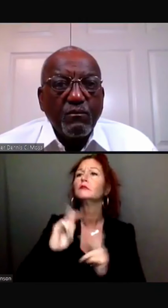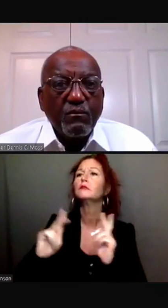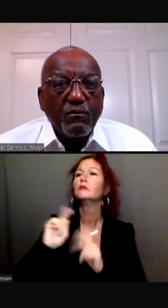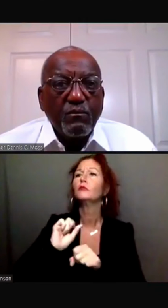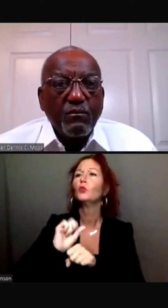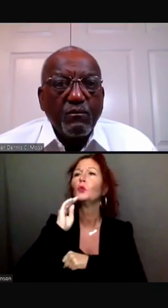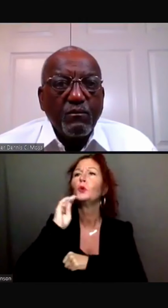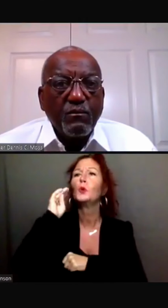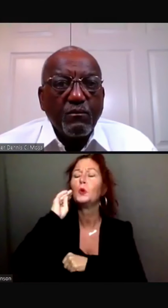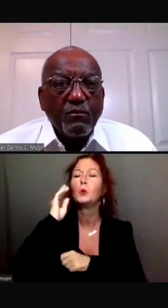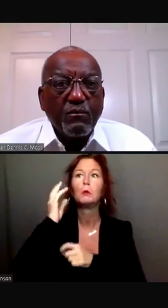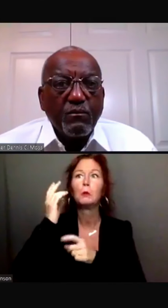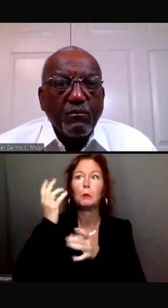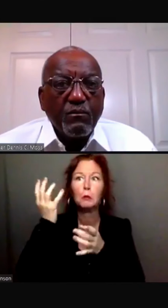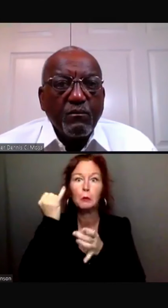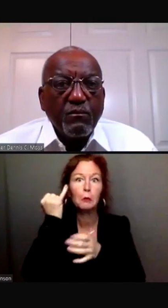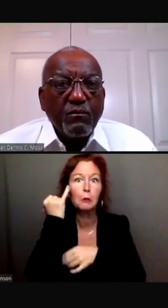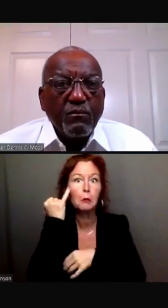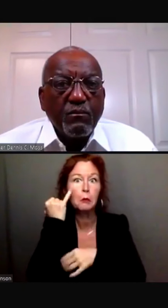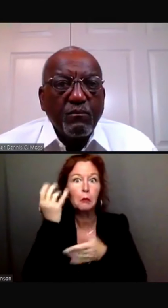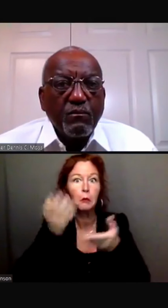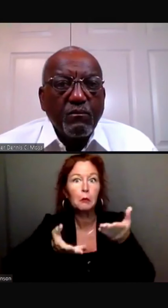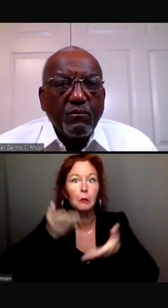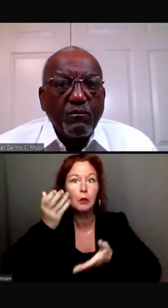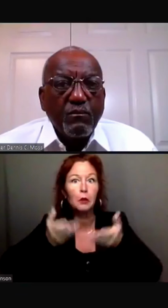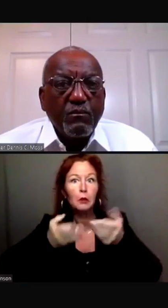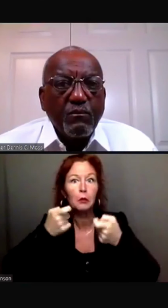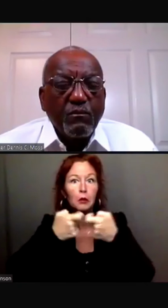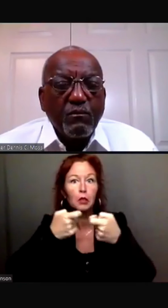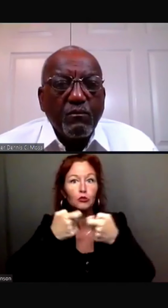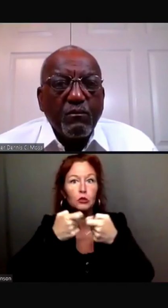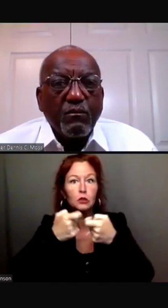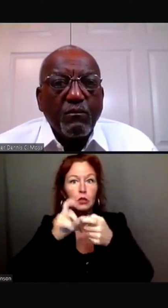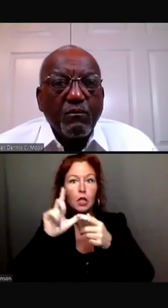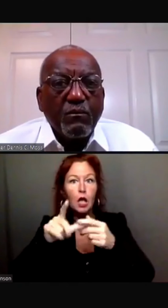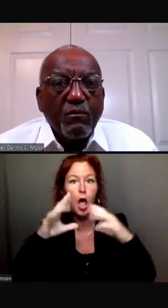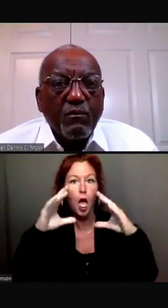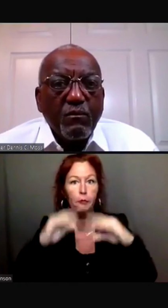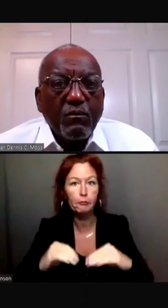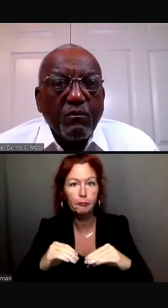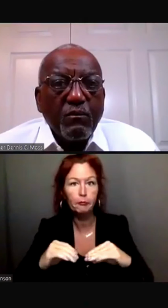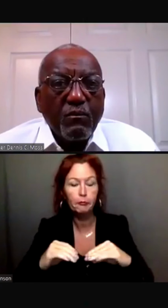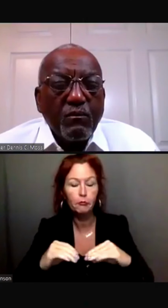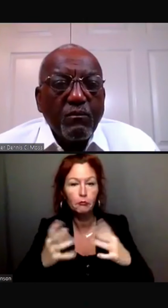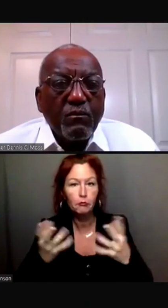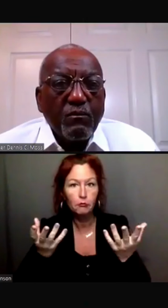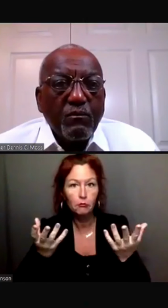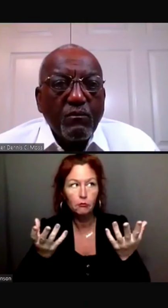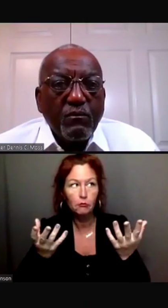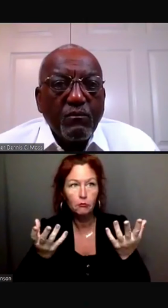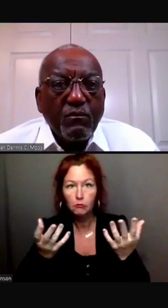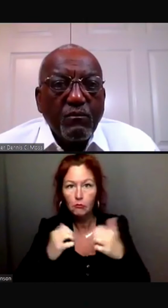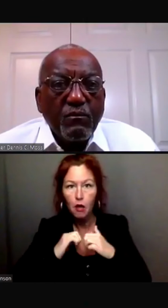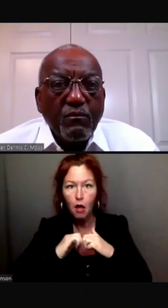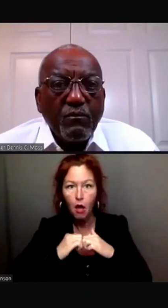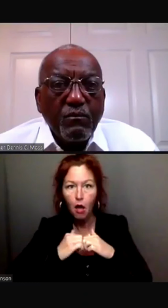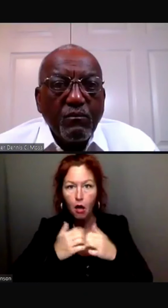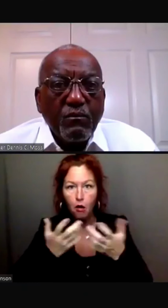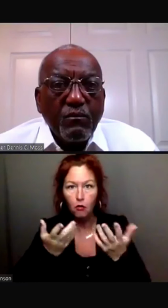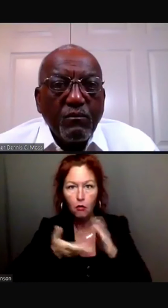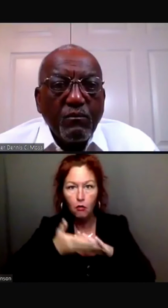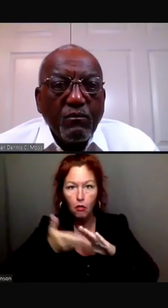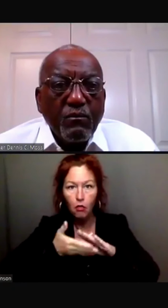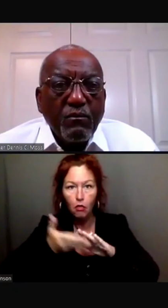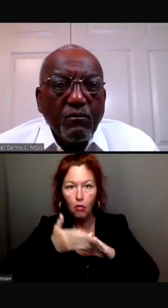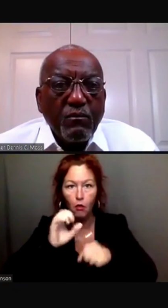Thank you, Mr. Mayor. We've been working on this virtual EOC concept now for a couple of months, figuring we're